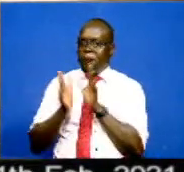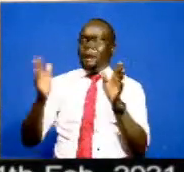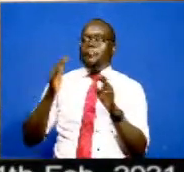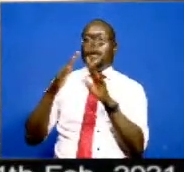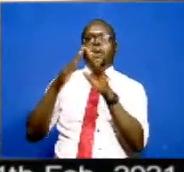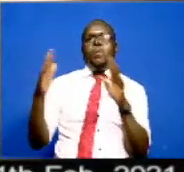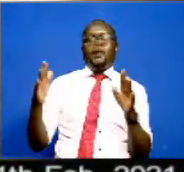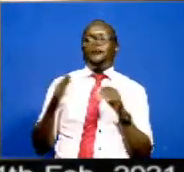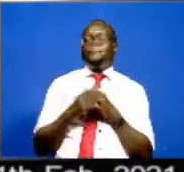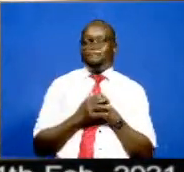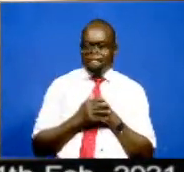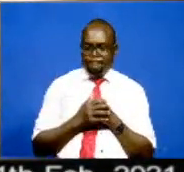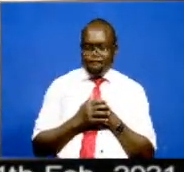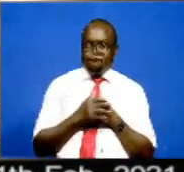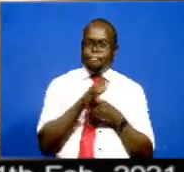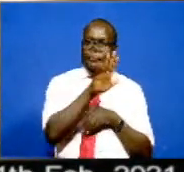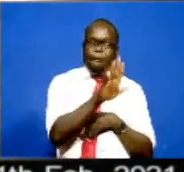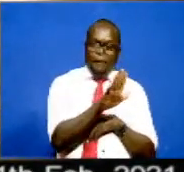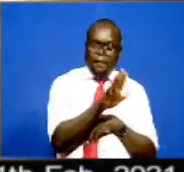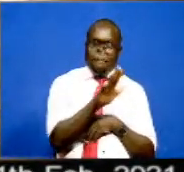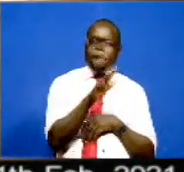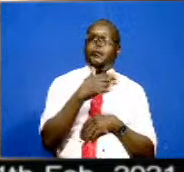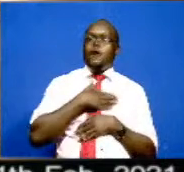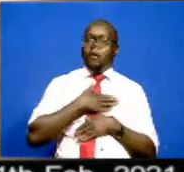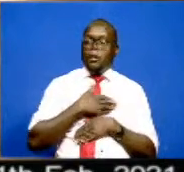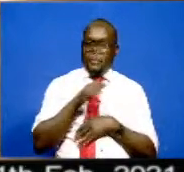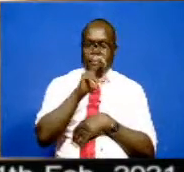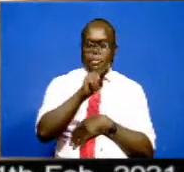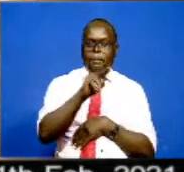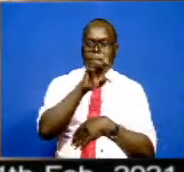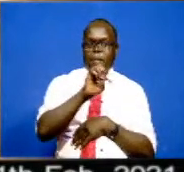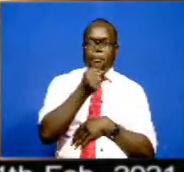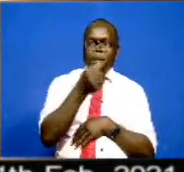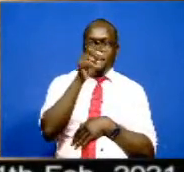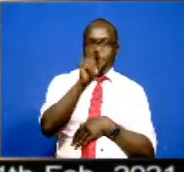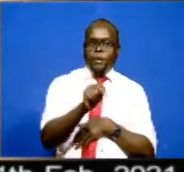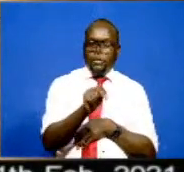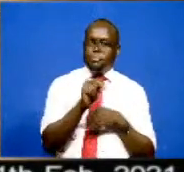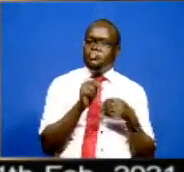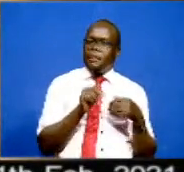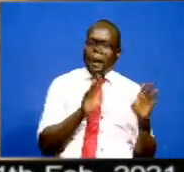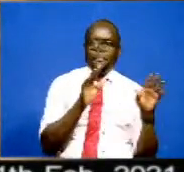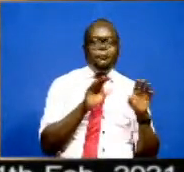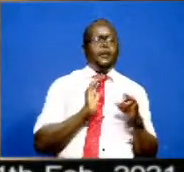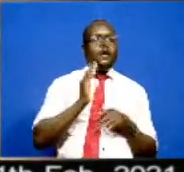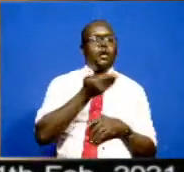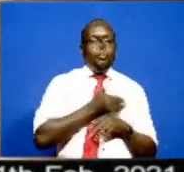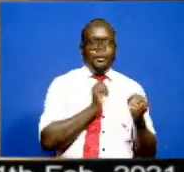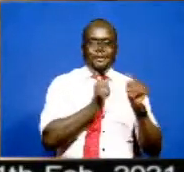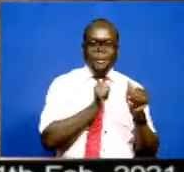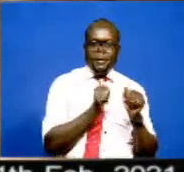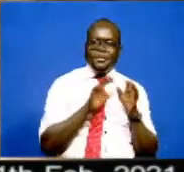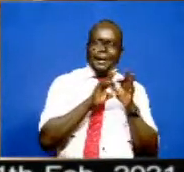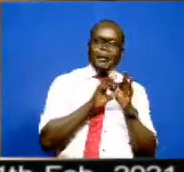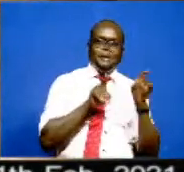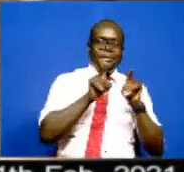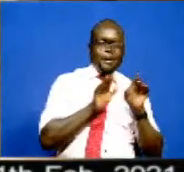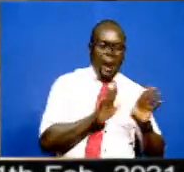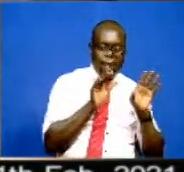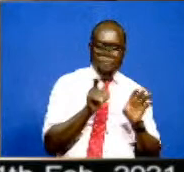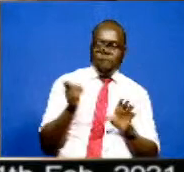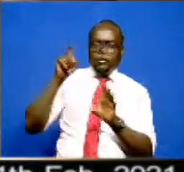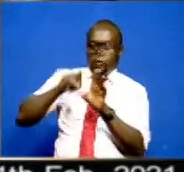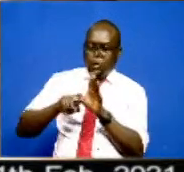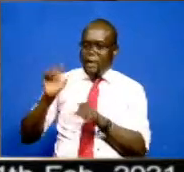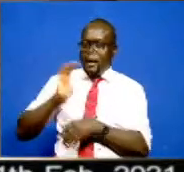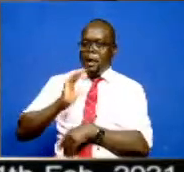Housing. 5, the Honorable Nelson Koech MP to move from the Departmental Committee on Sports, Culture and Tourism to the